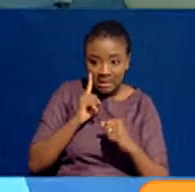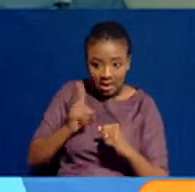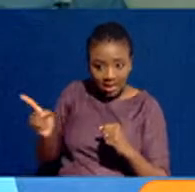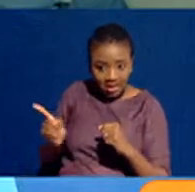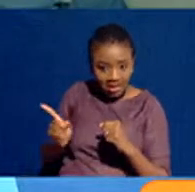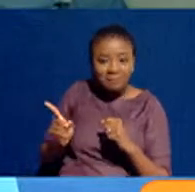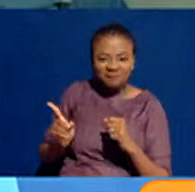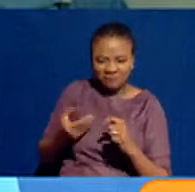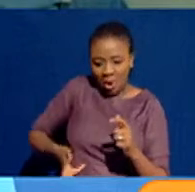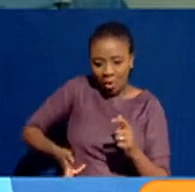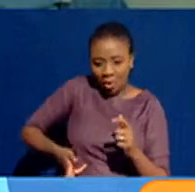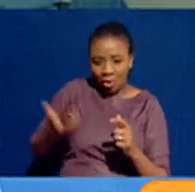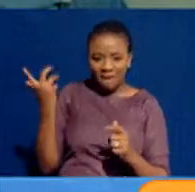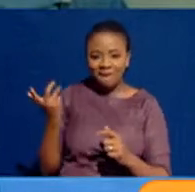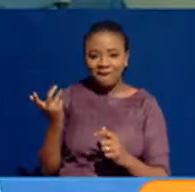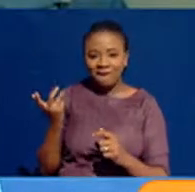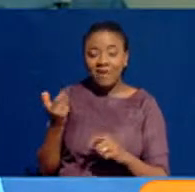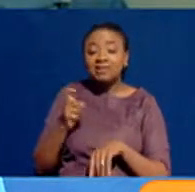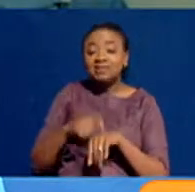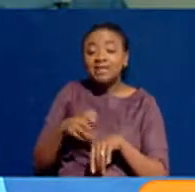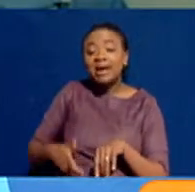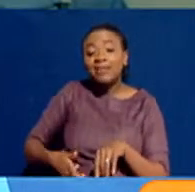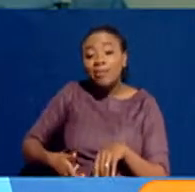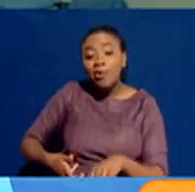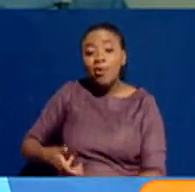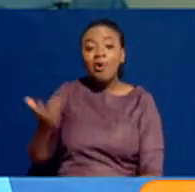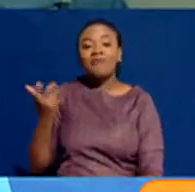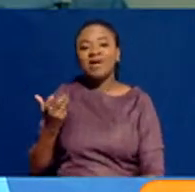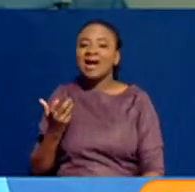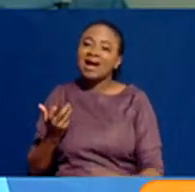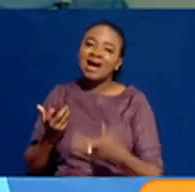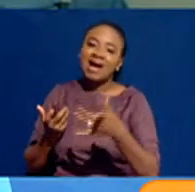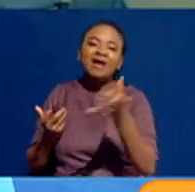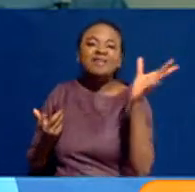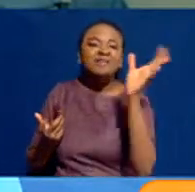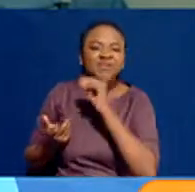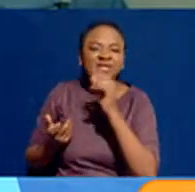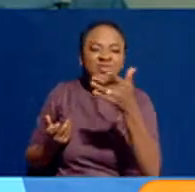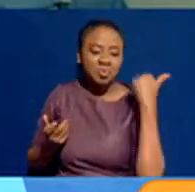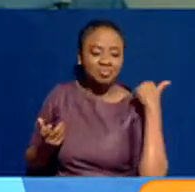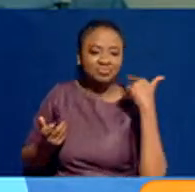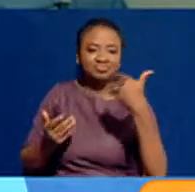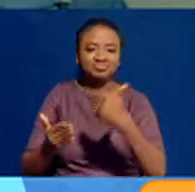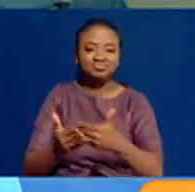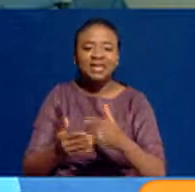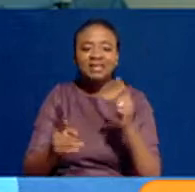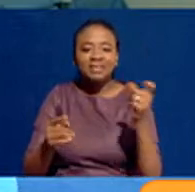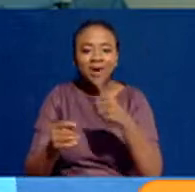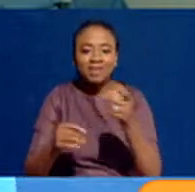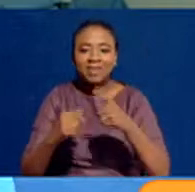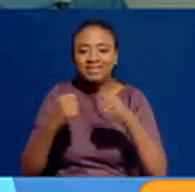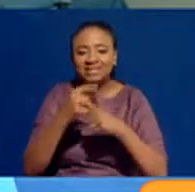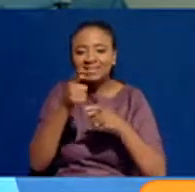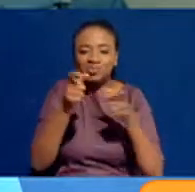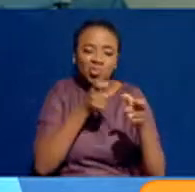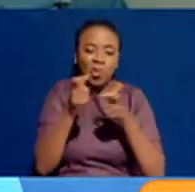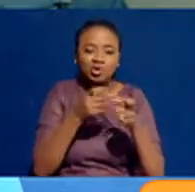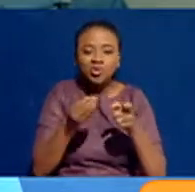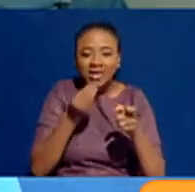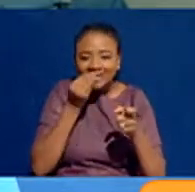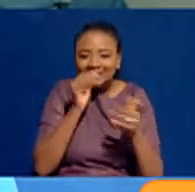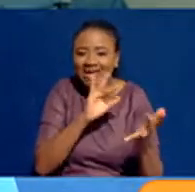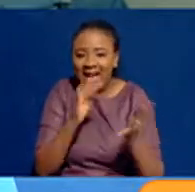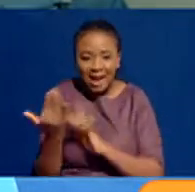lose weight initially when the balloon is there, but expected you will have developed a habit so that you can eat less, then you can stay. But the problem over